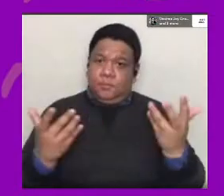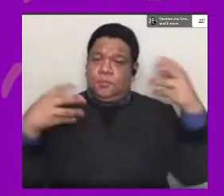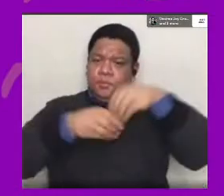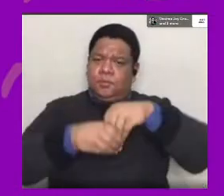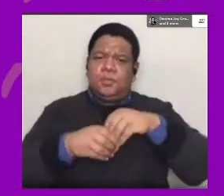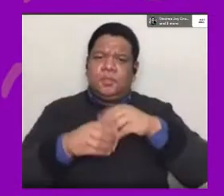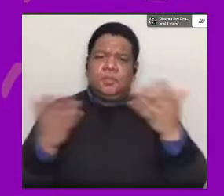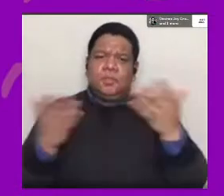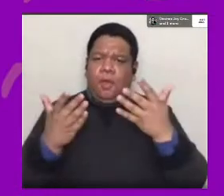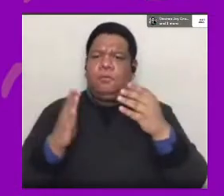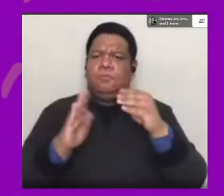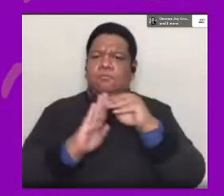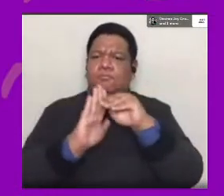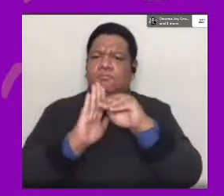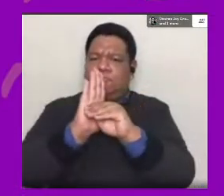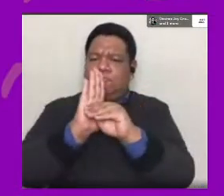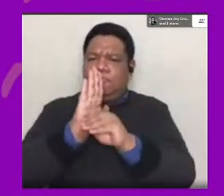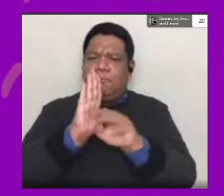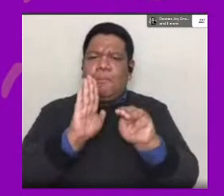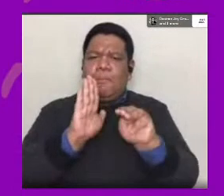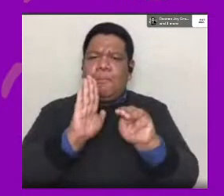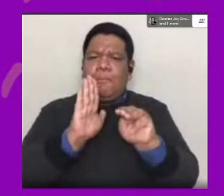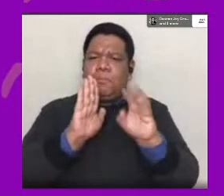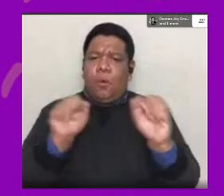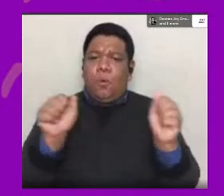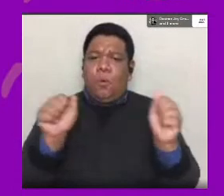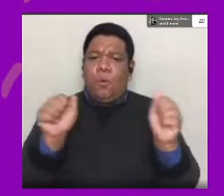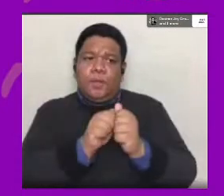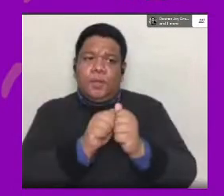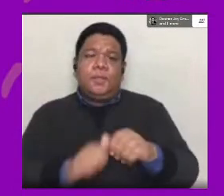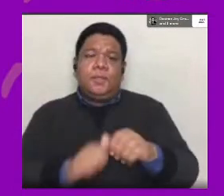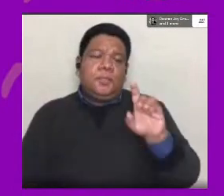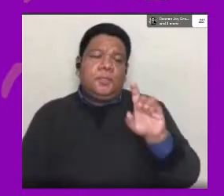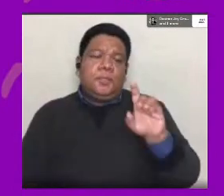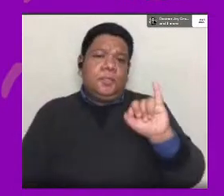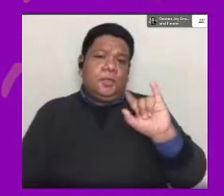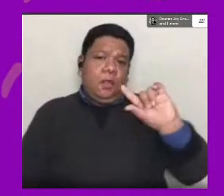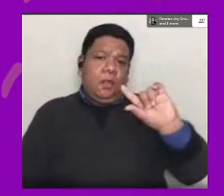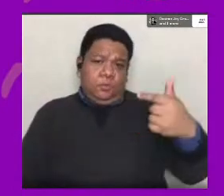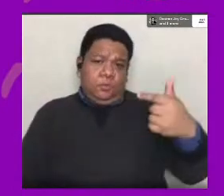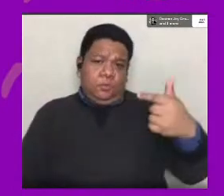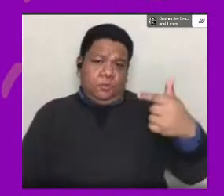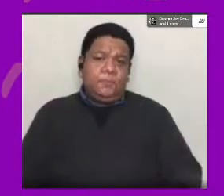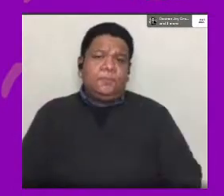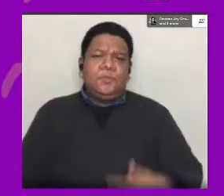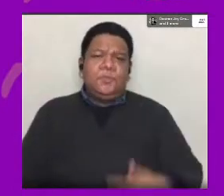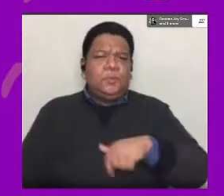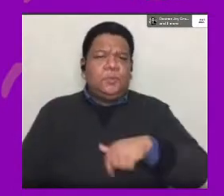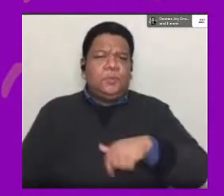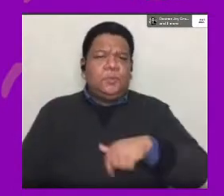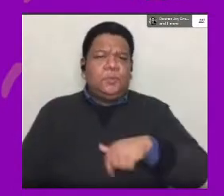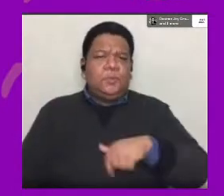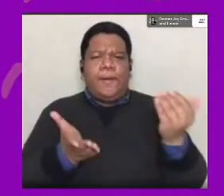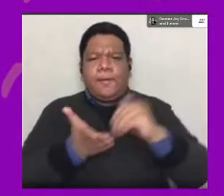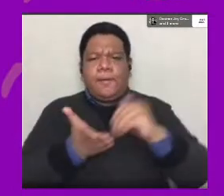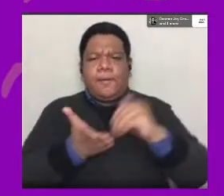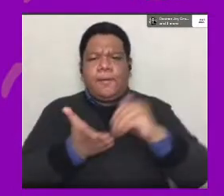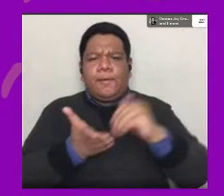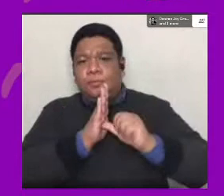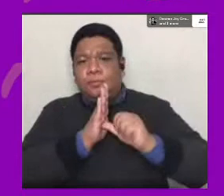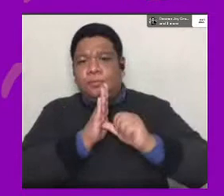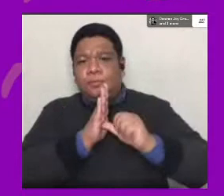circular that we adopted with the Department of Interior and Local Government. We wish to reiterate the